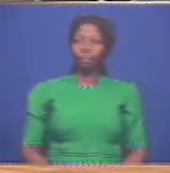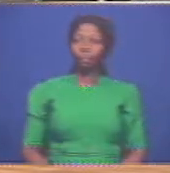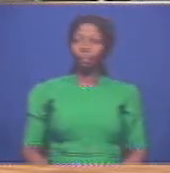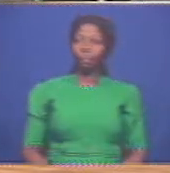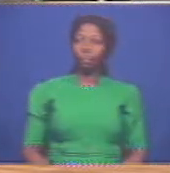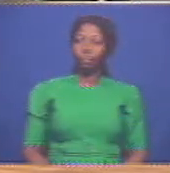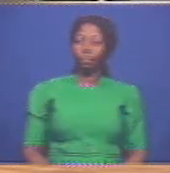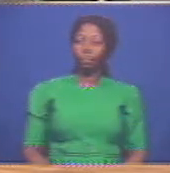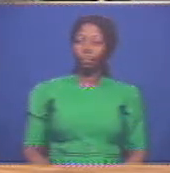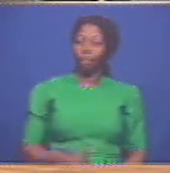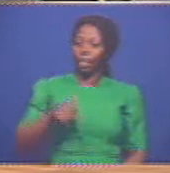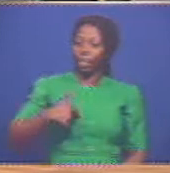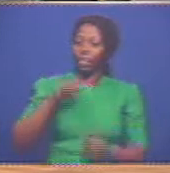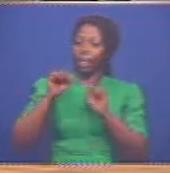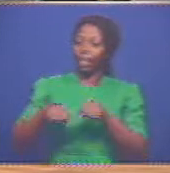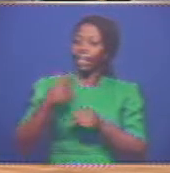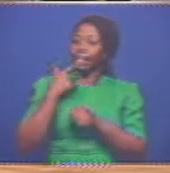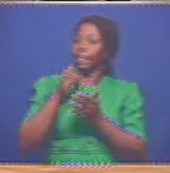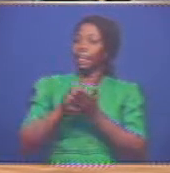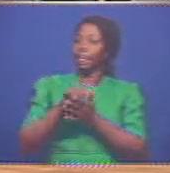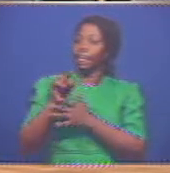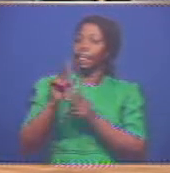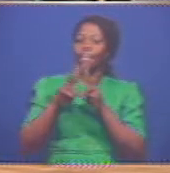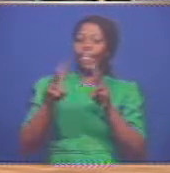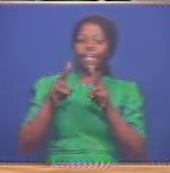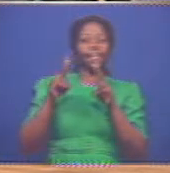I would say that is a very difficult